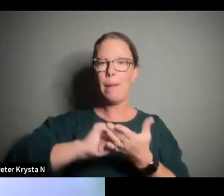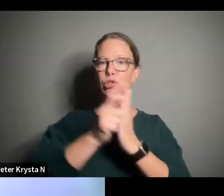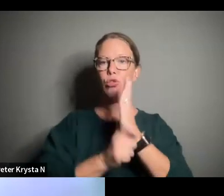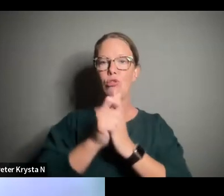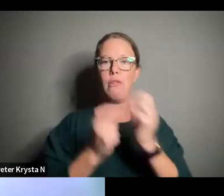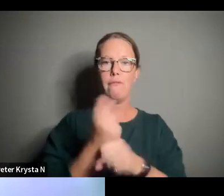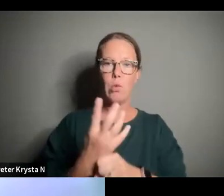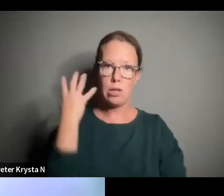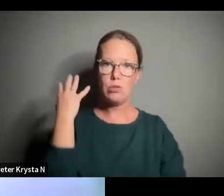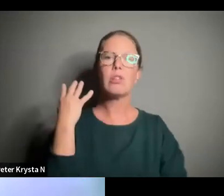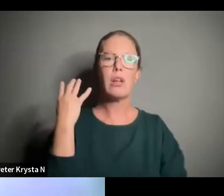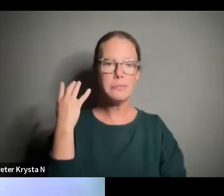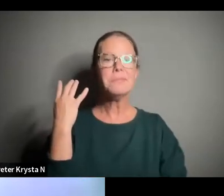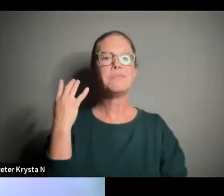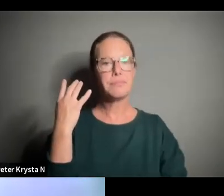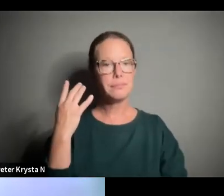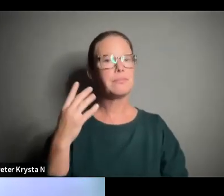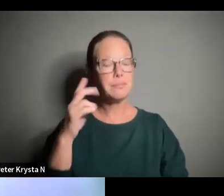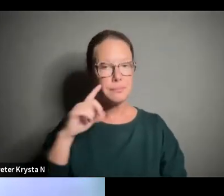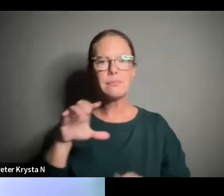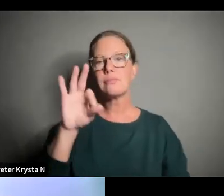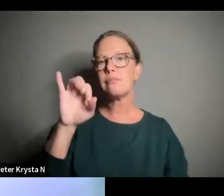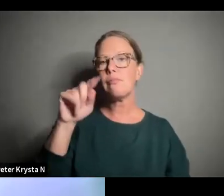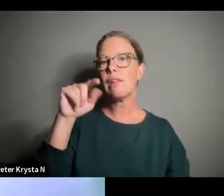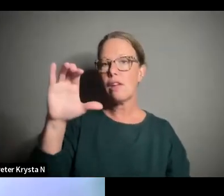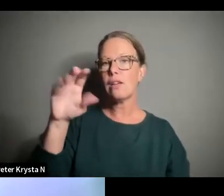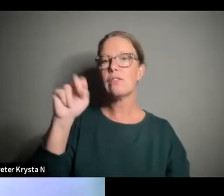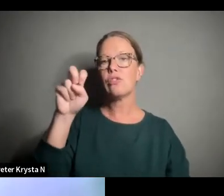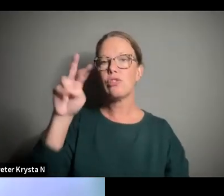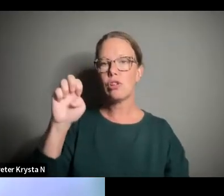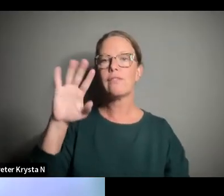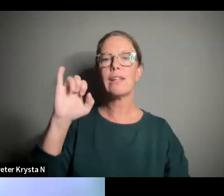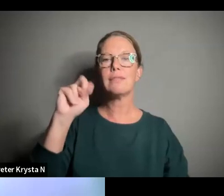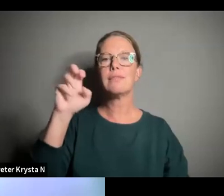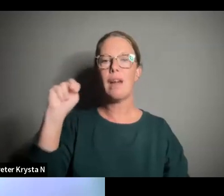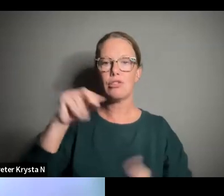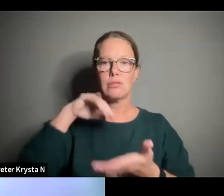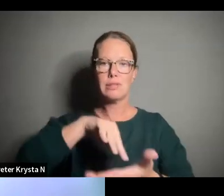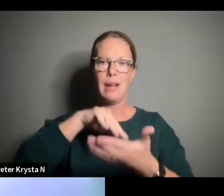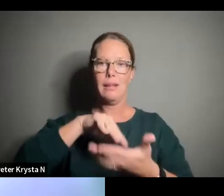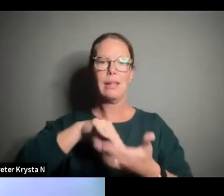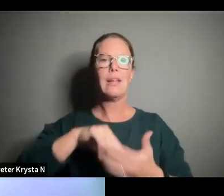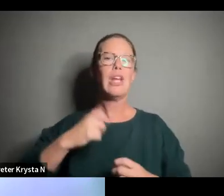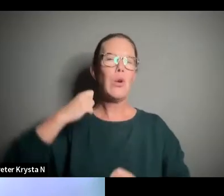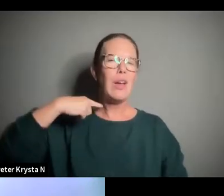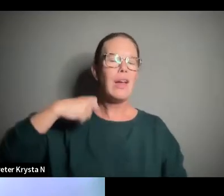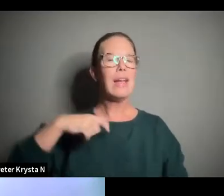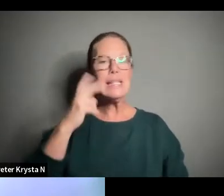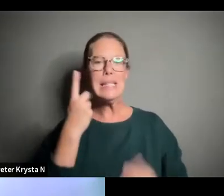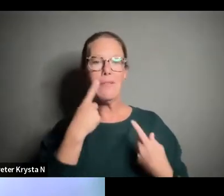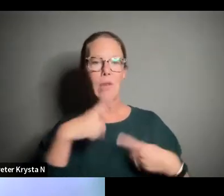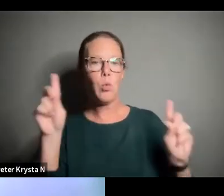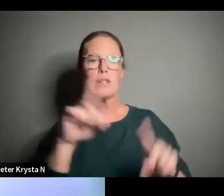where I would do a phrenic nerve conduction study where you stimulate the nerve in the neck and see if it works. But there's a